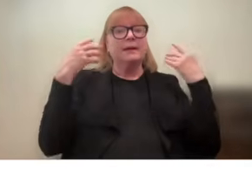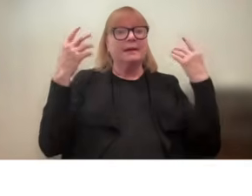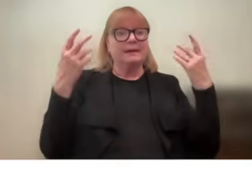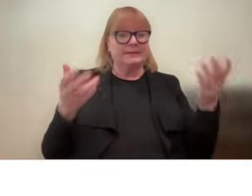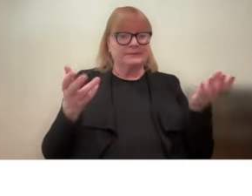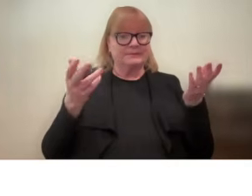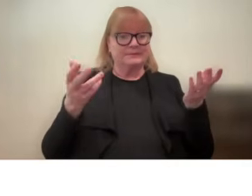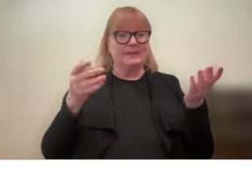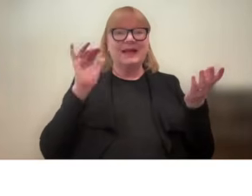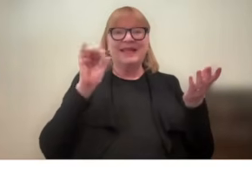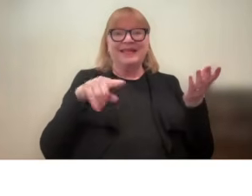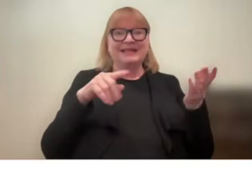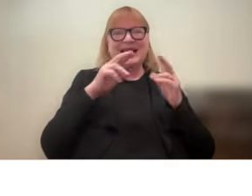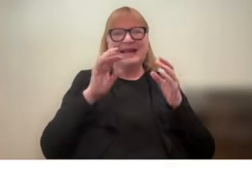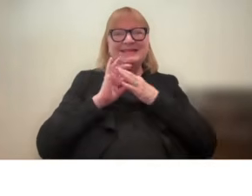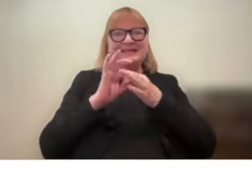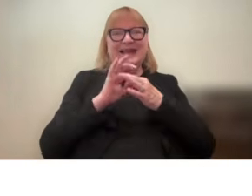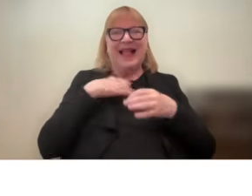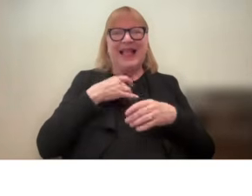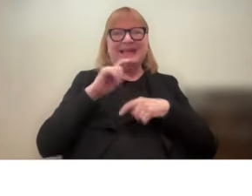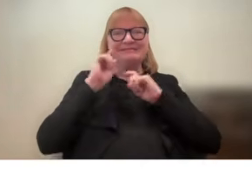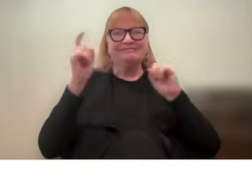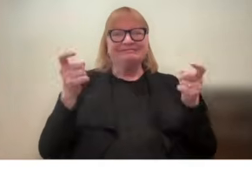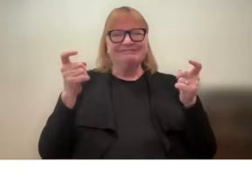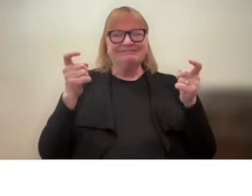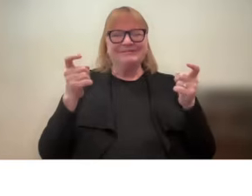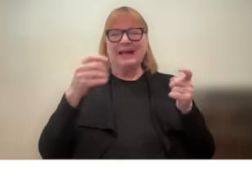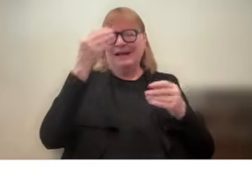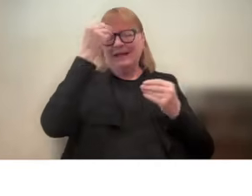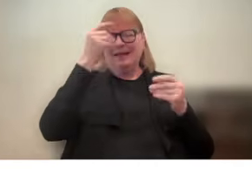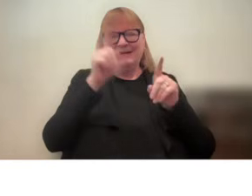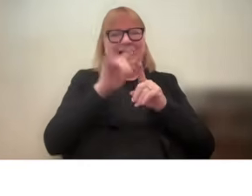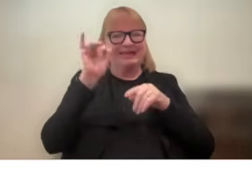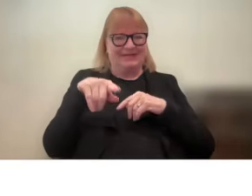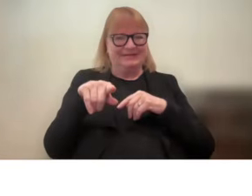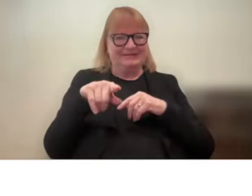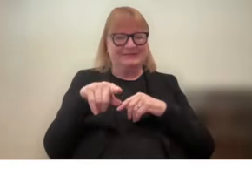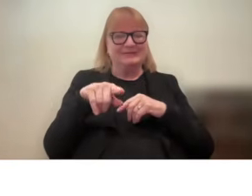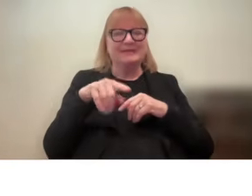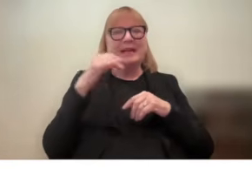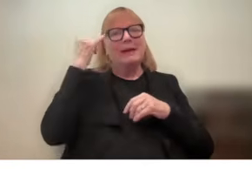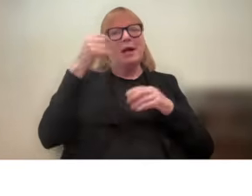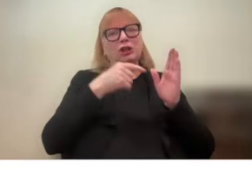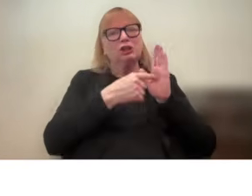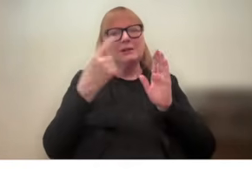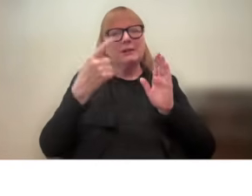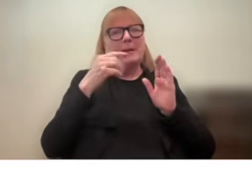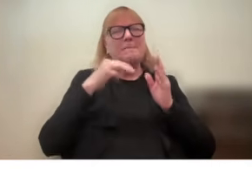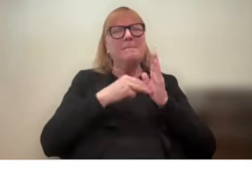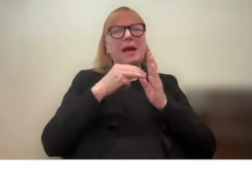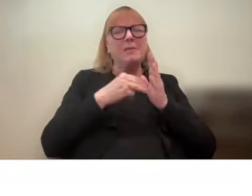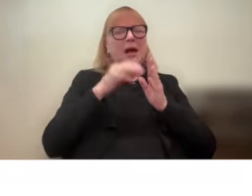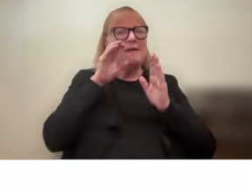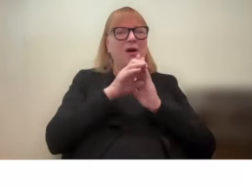So, this is kind of an analogy that I like to give. So, you can think of it like this. Imagine showing someone millions